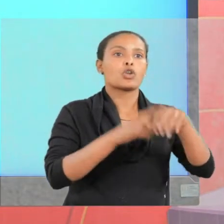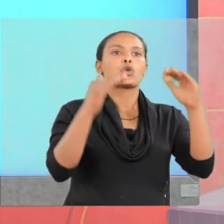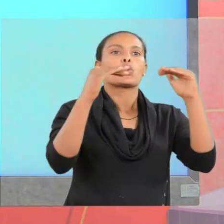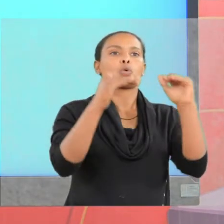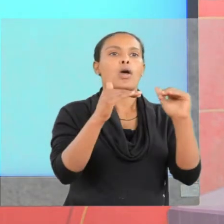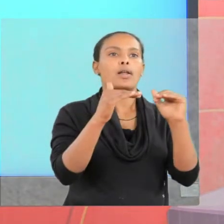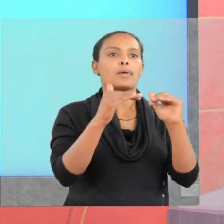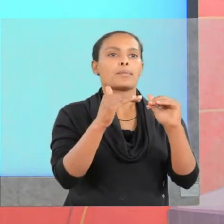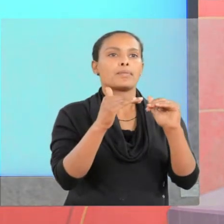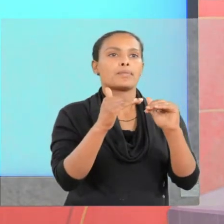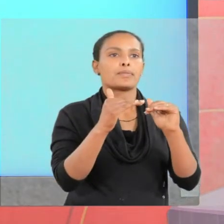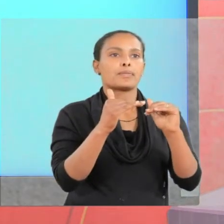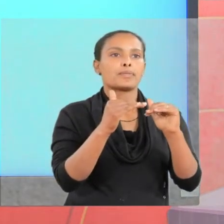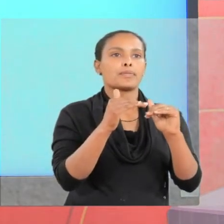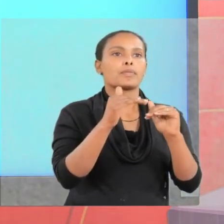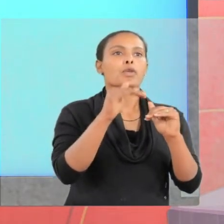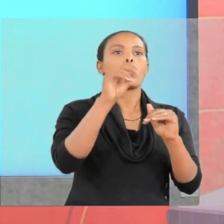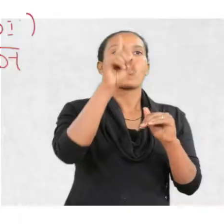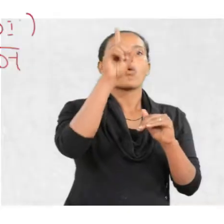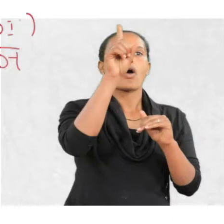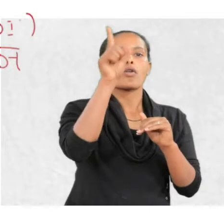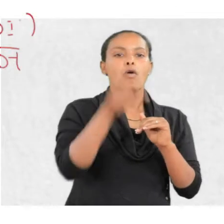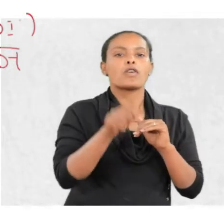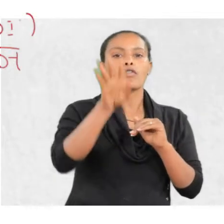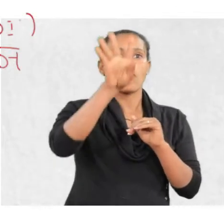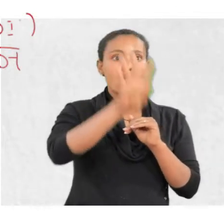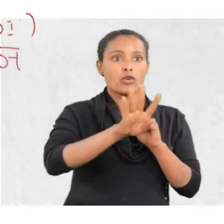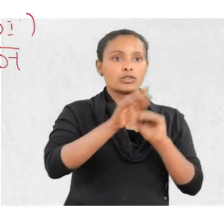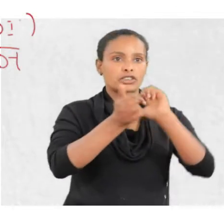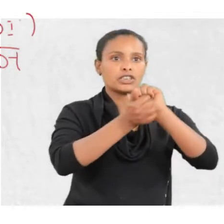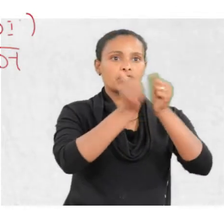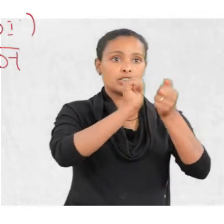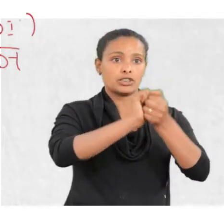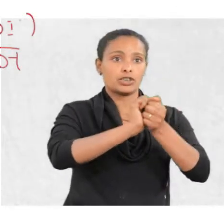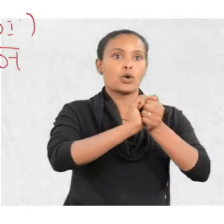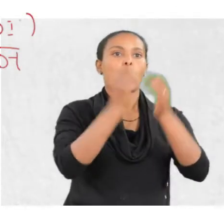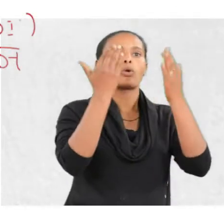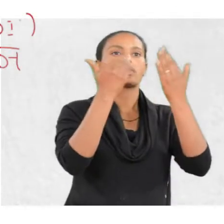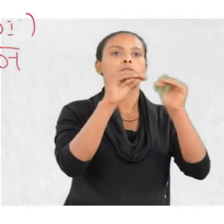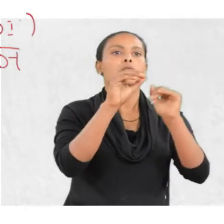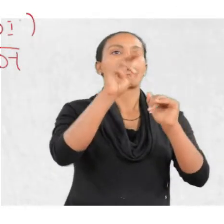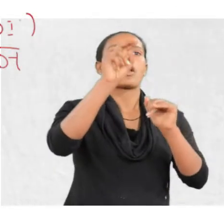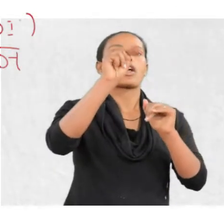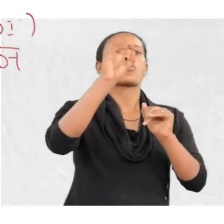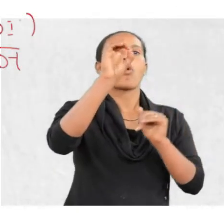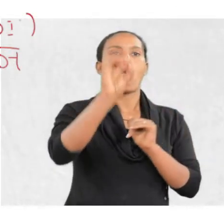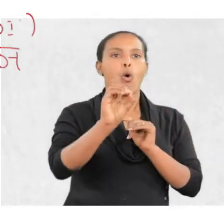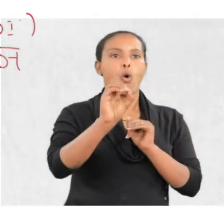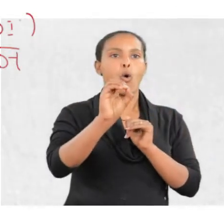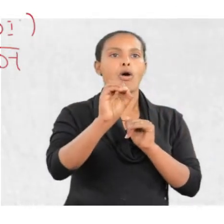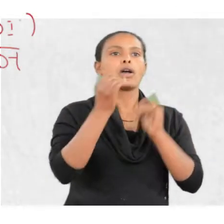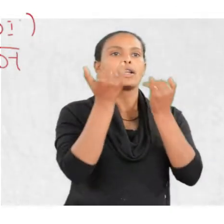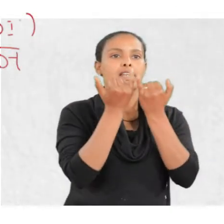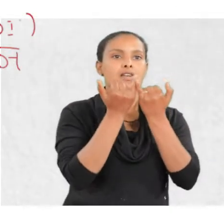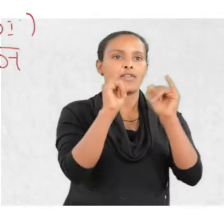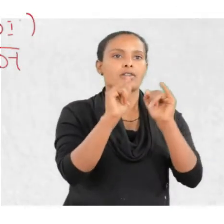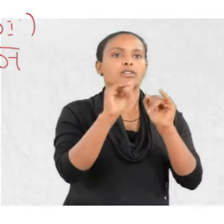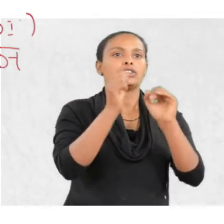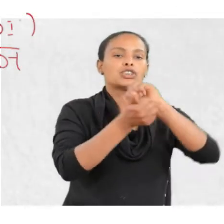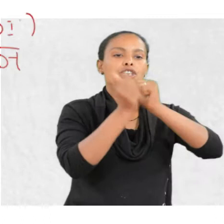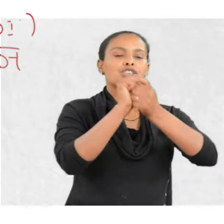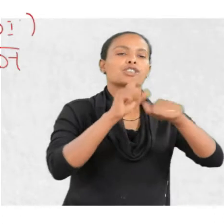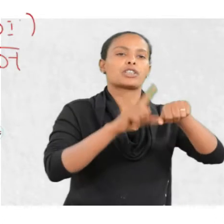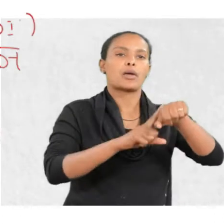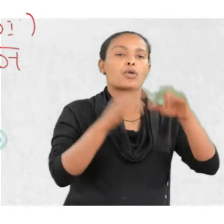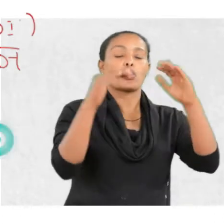equal 1 over 4 change in concentration of NO divided by change in